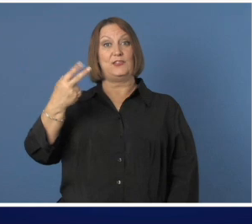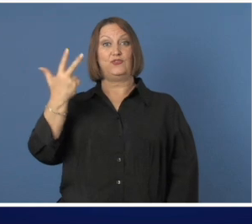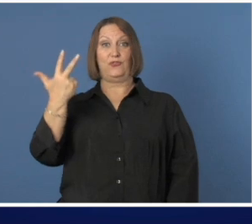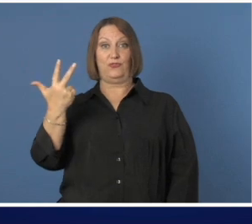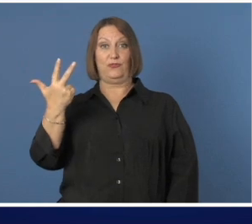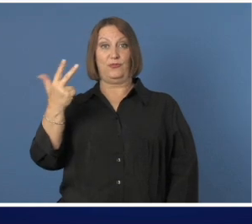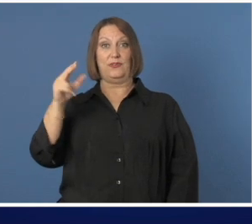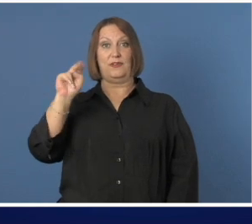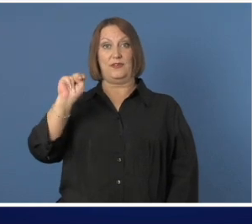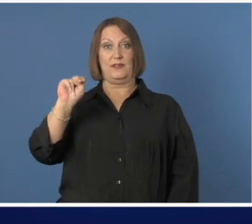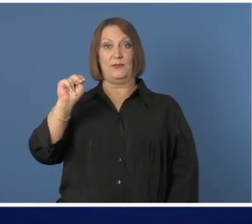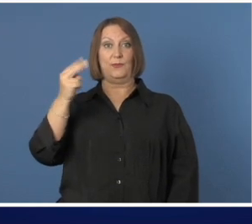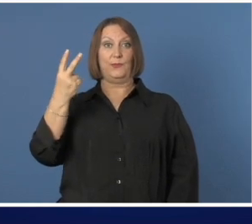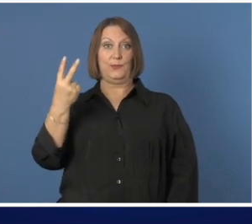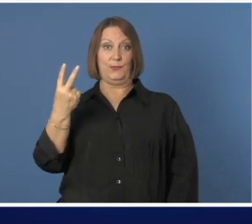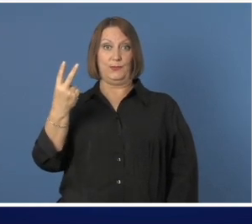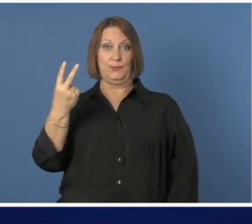H3N2